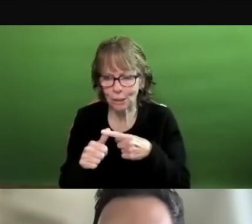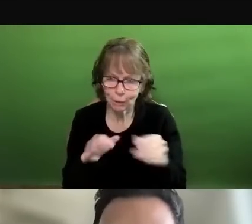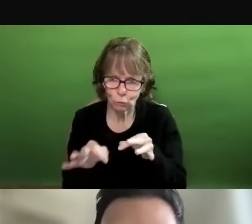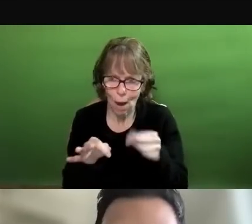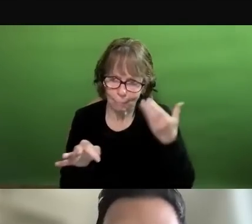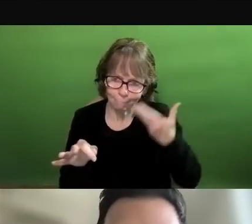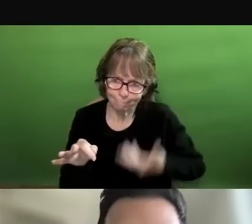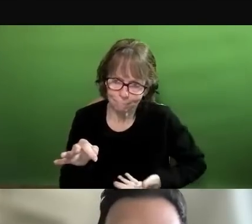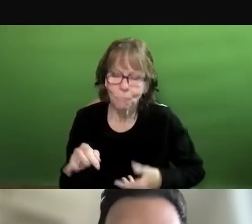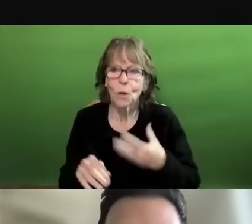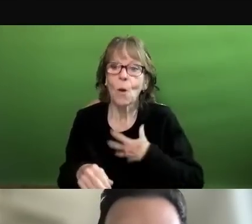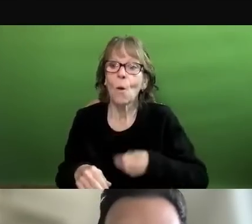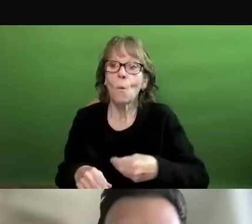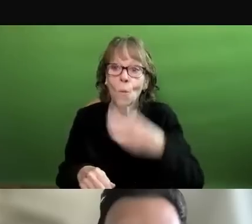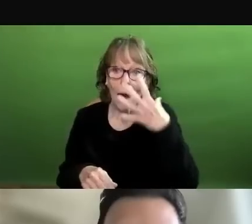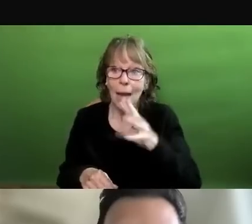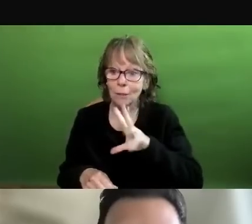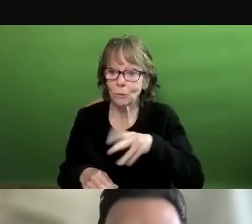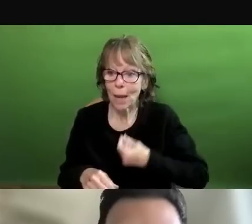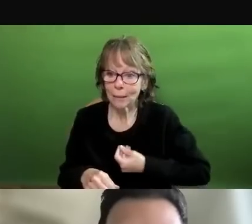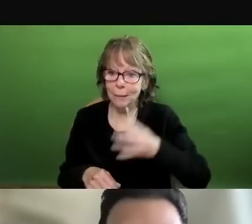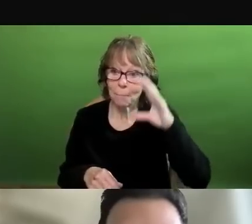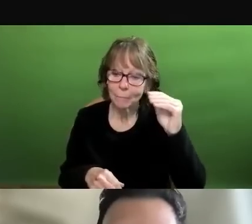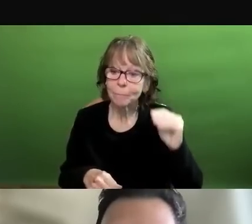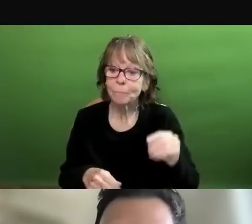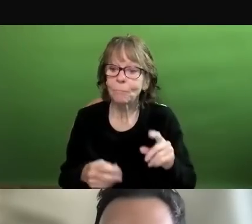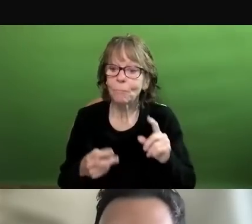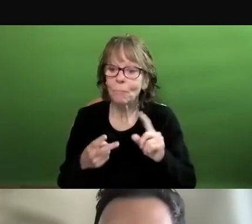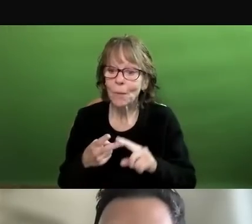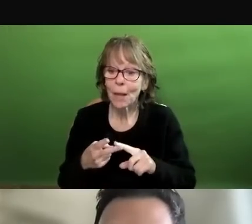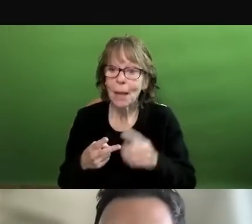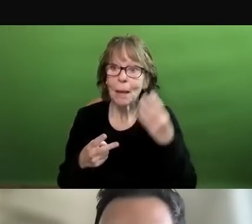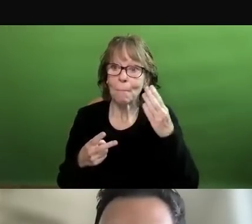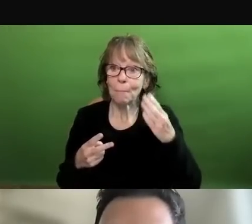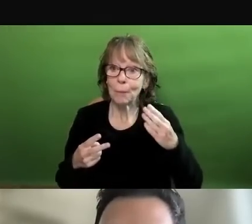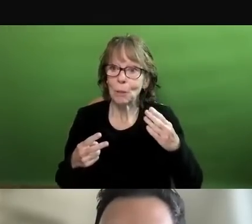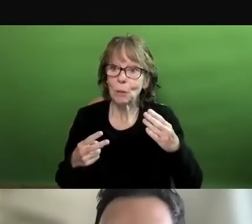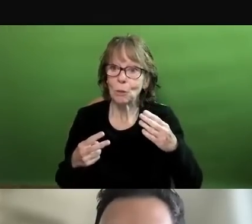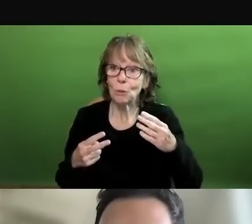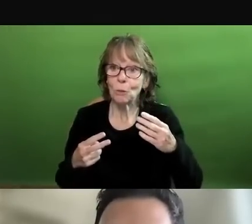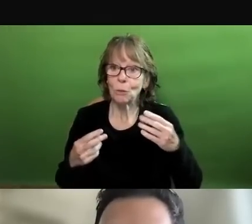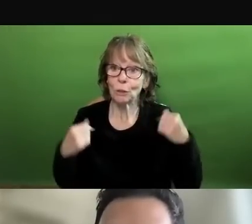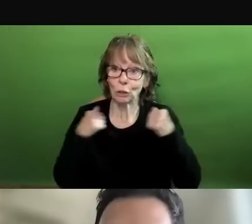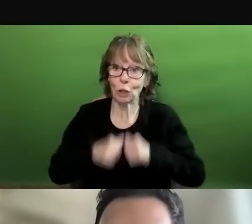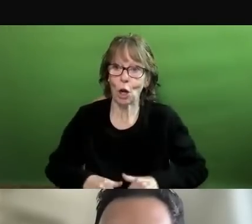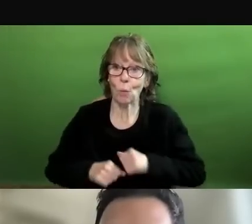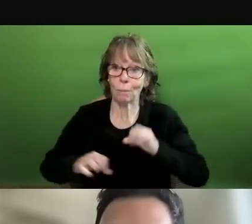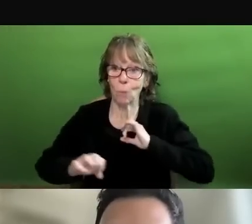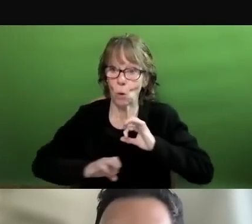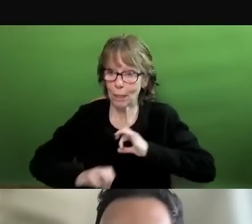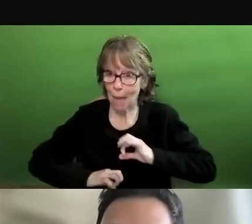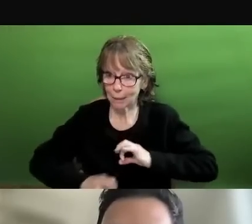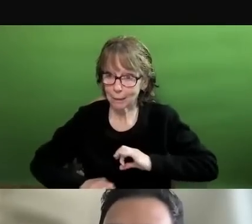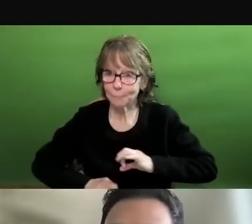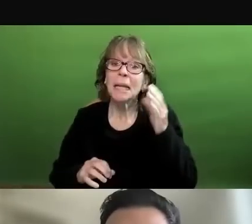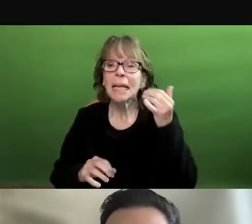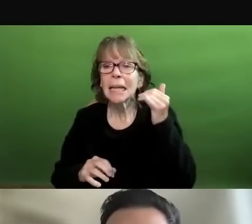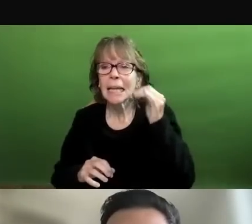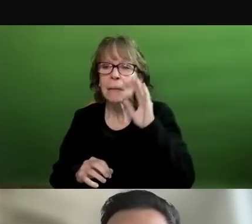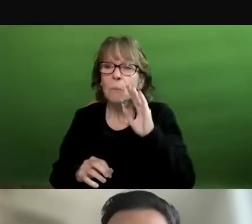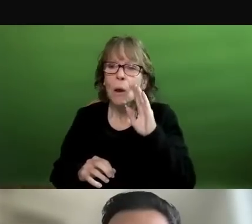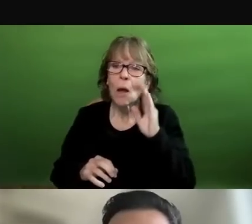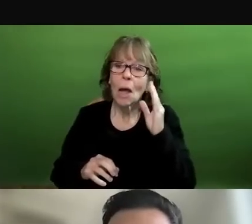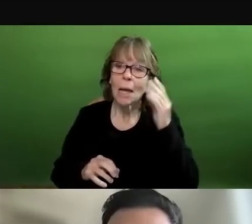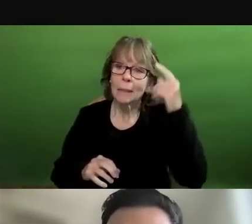second. I'm a white transgender man. I have a blue shirt on with polka dots, light brown hair,